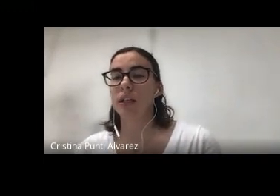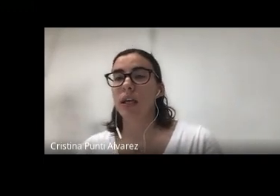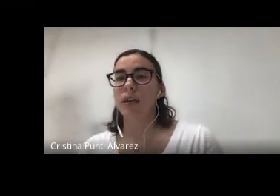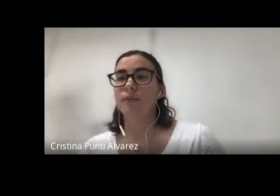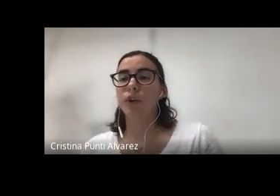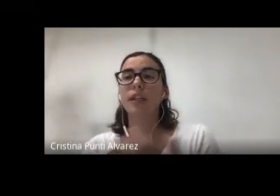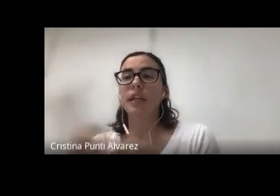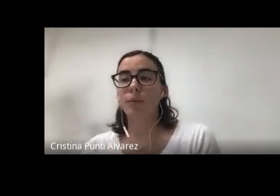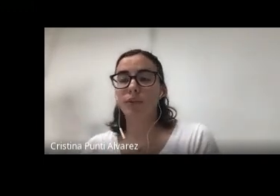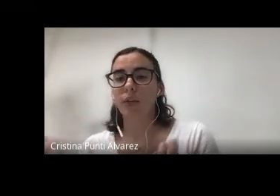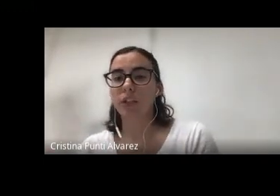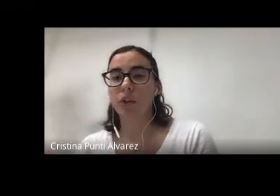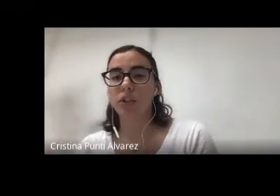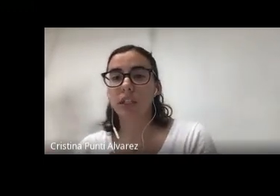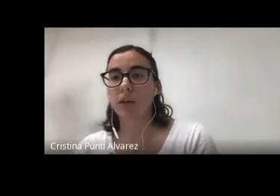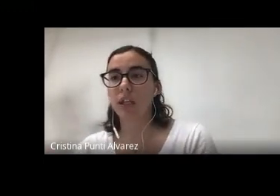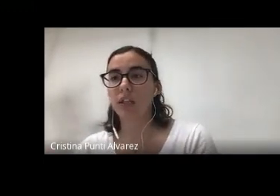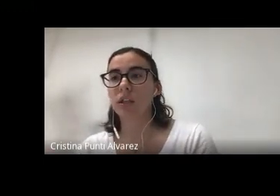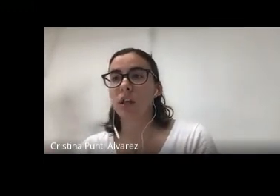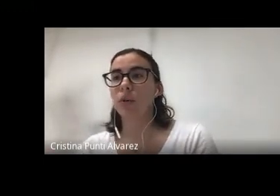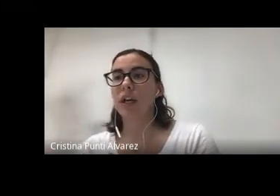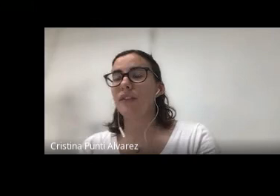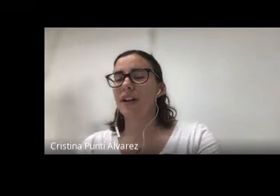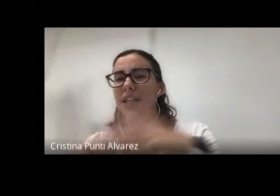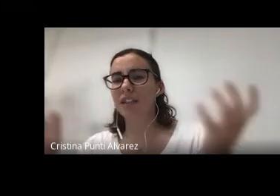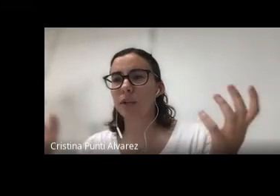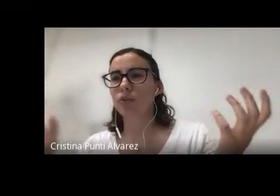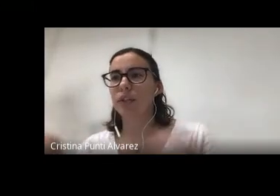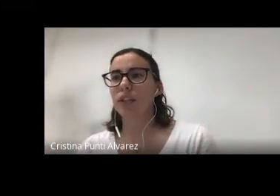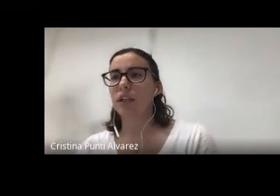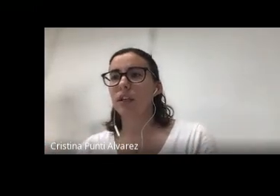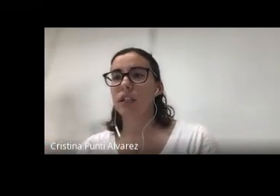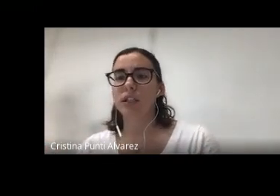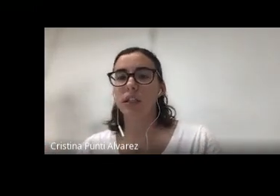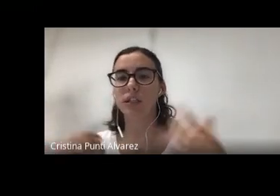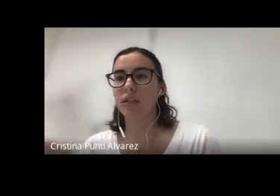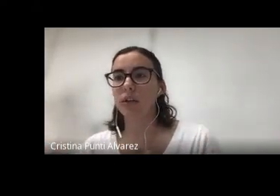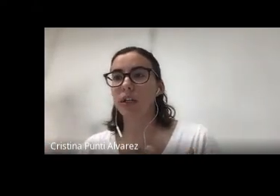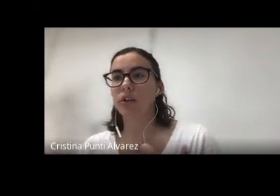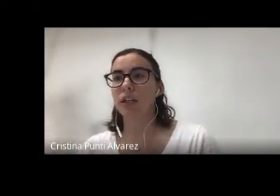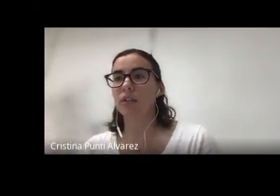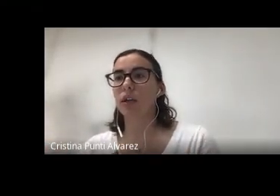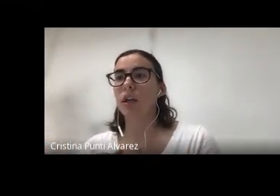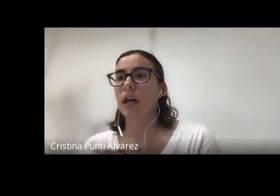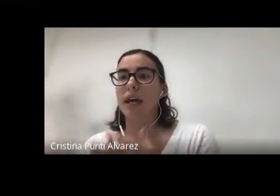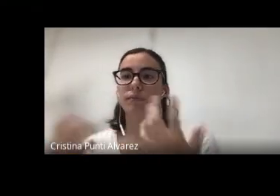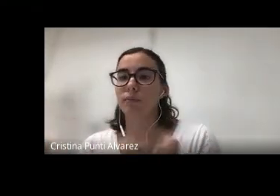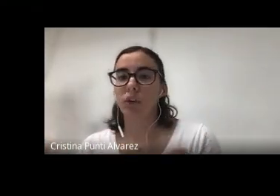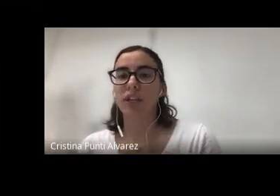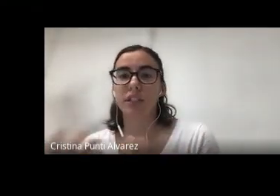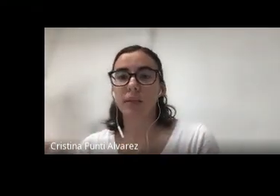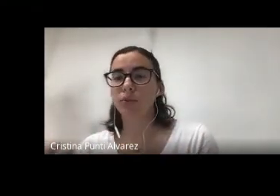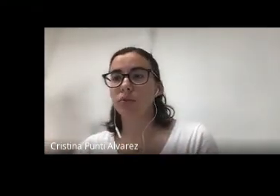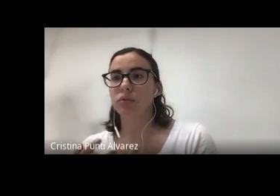that for any type of language processing nowadays, we have a large amount of data. This data is easily collectible and